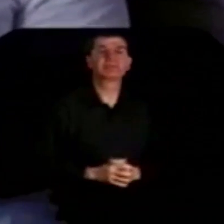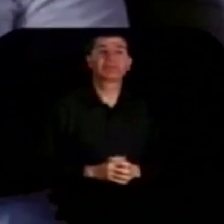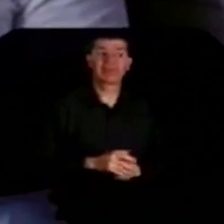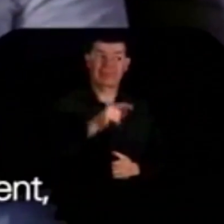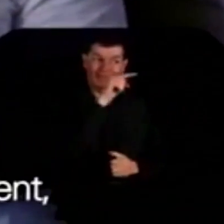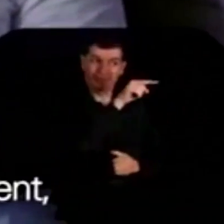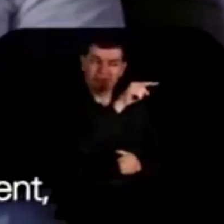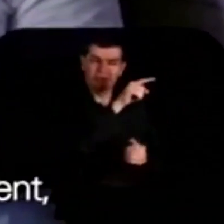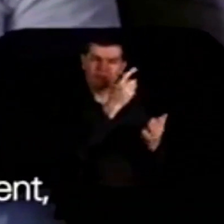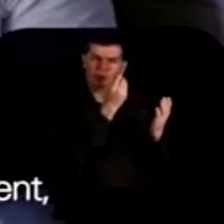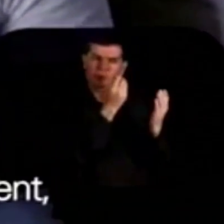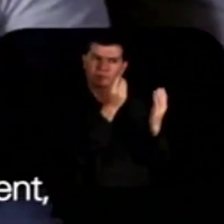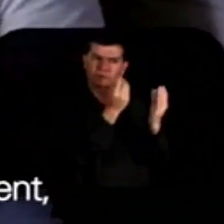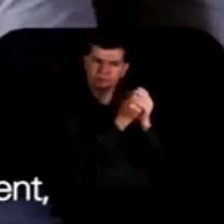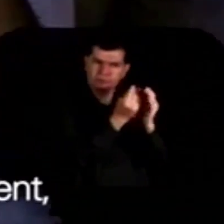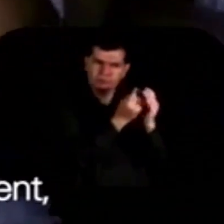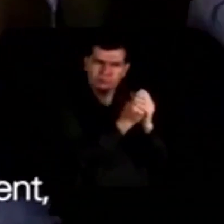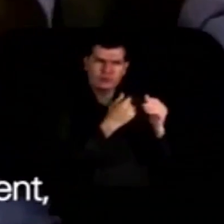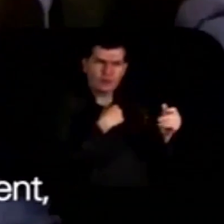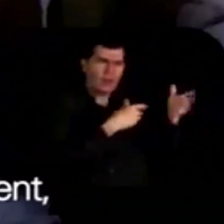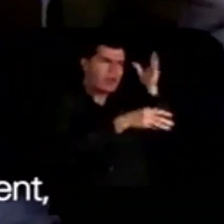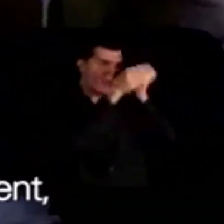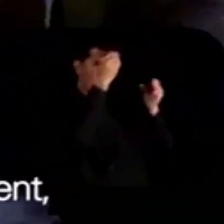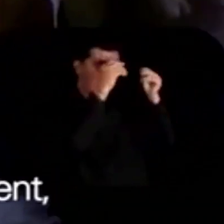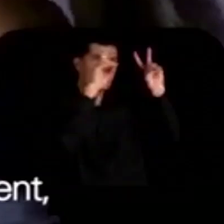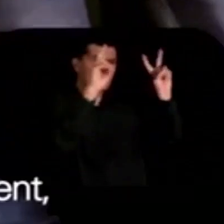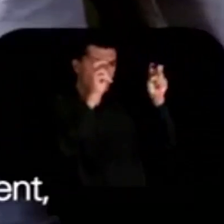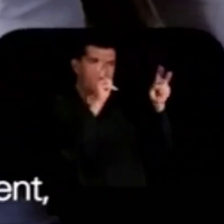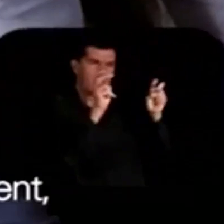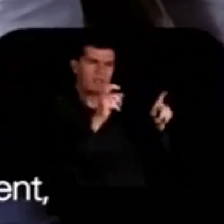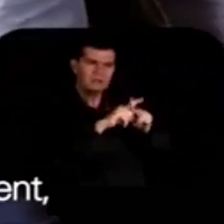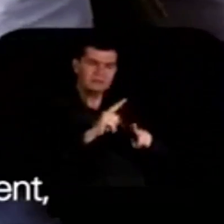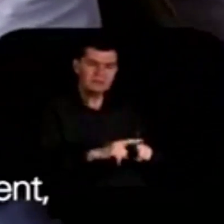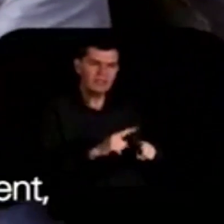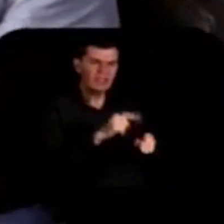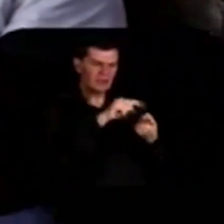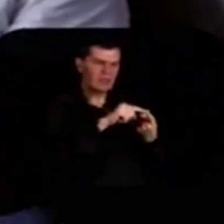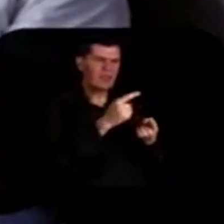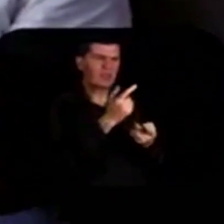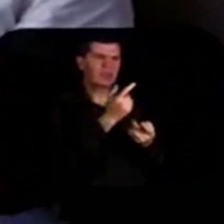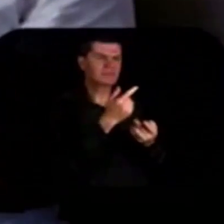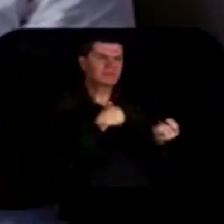Wellness School. And we studied different topics like